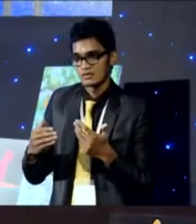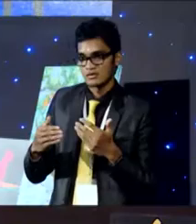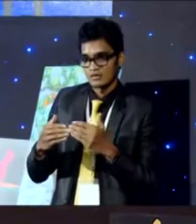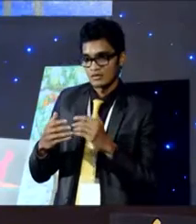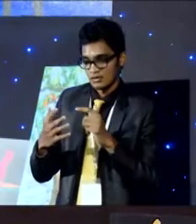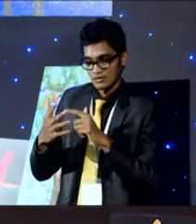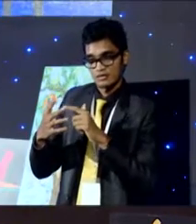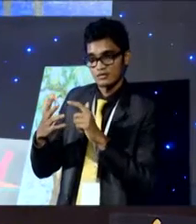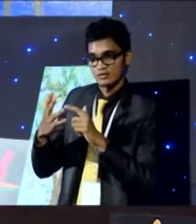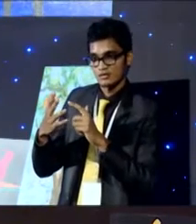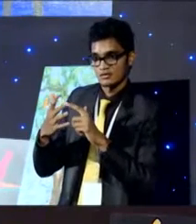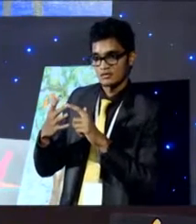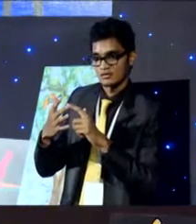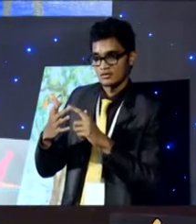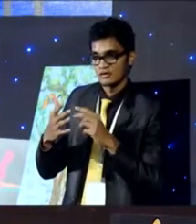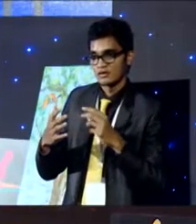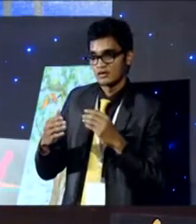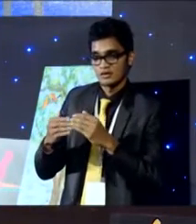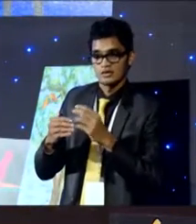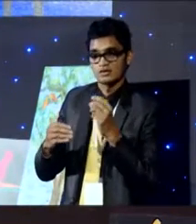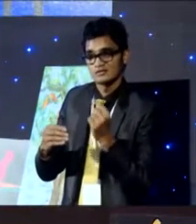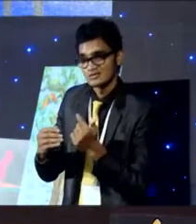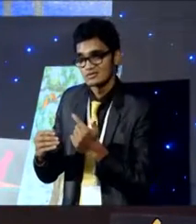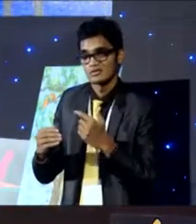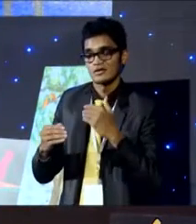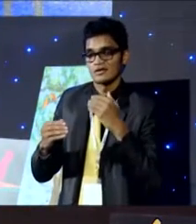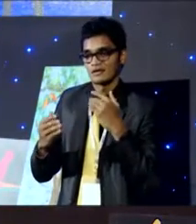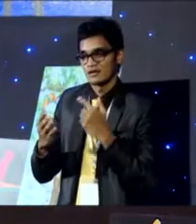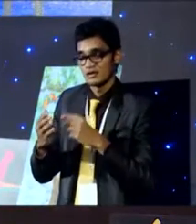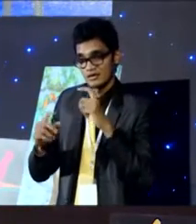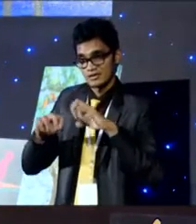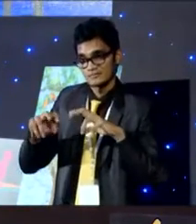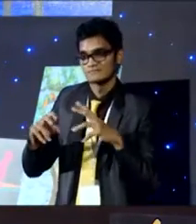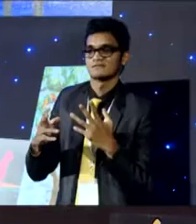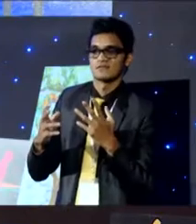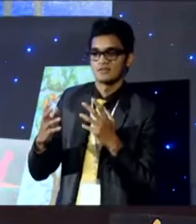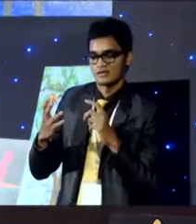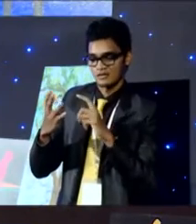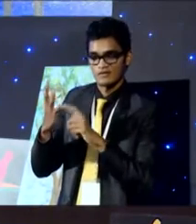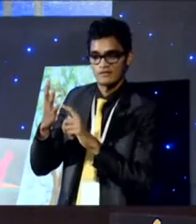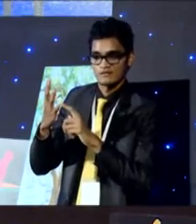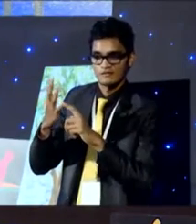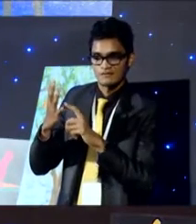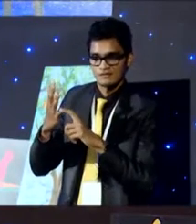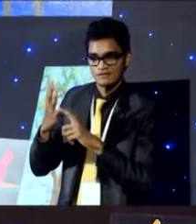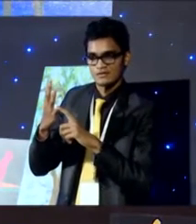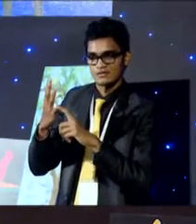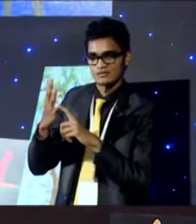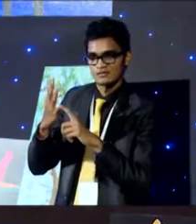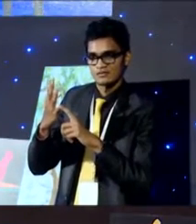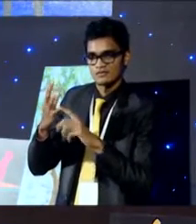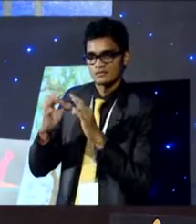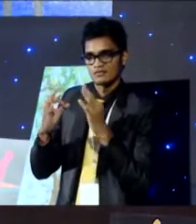intervention. The fourth is rehabilitation. And the fifth, which we practically do not have in this